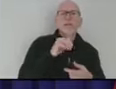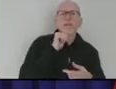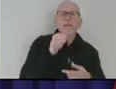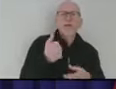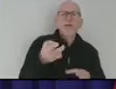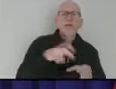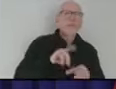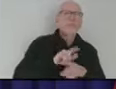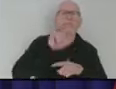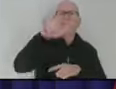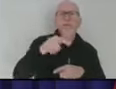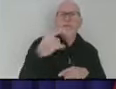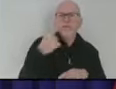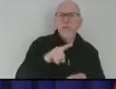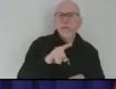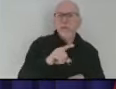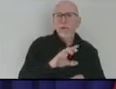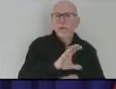or Christmas?